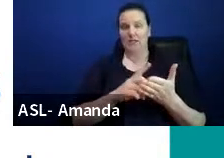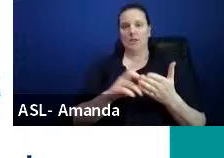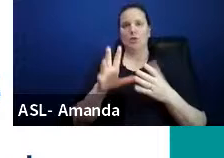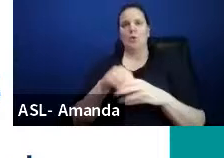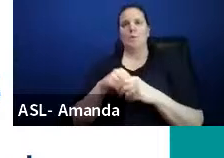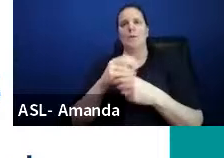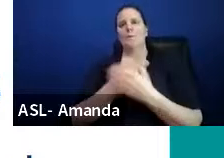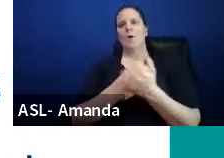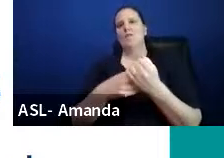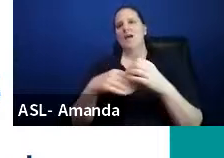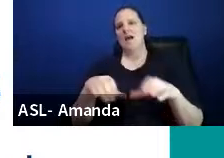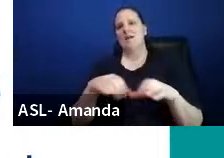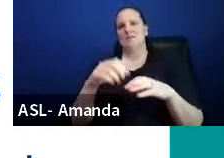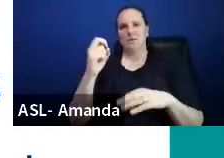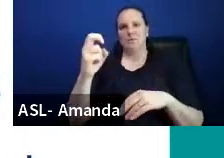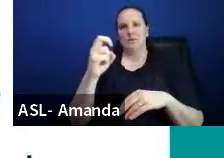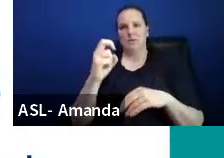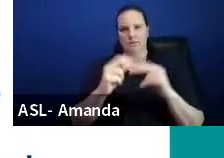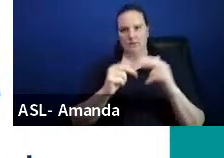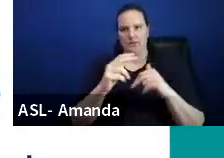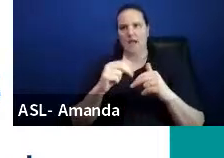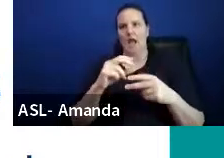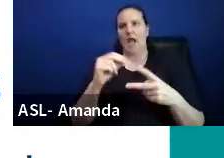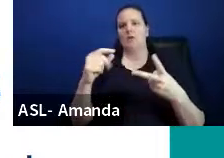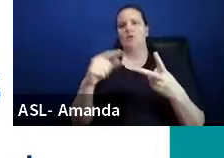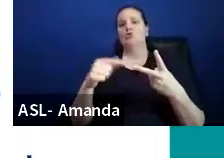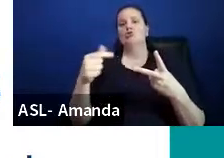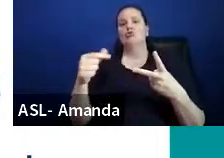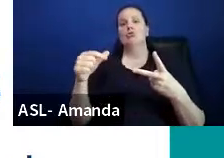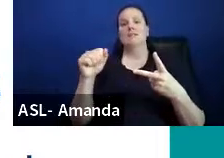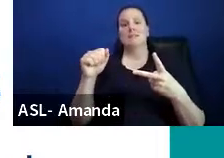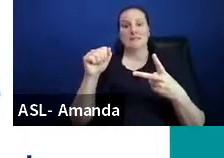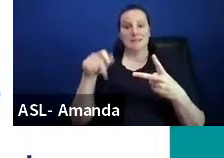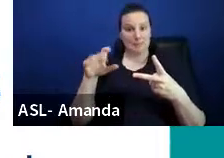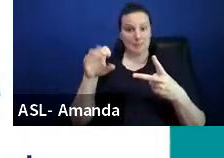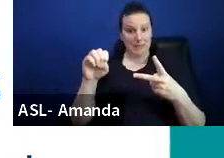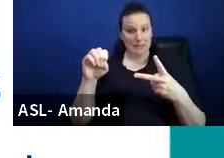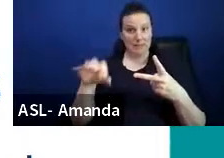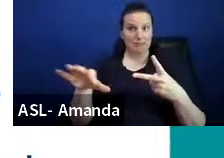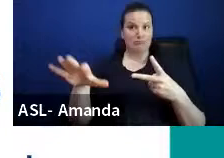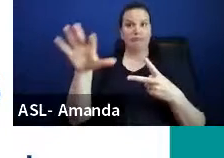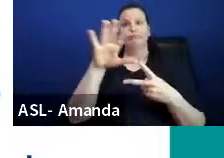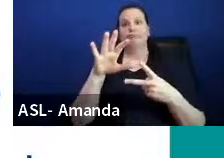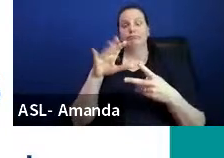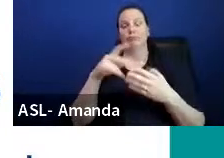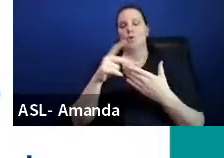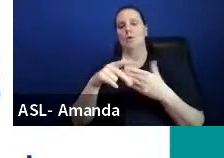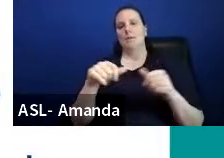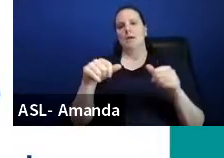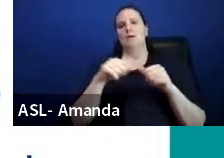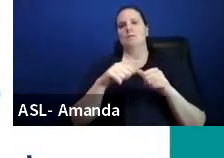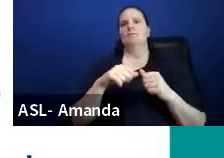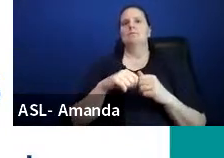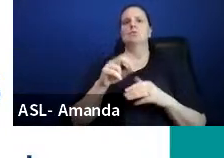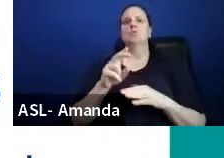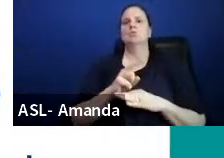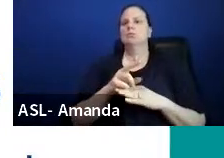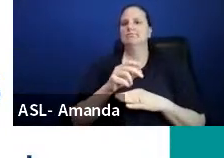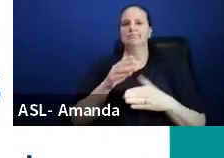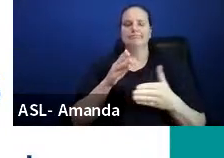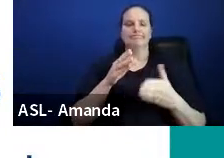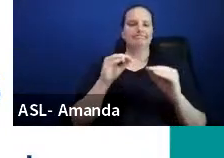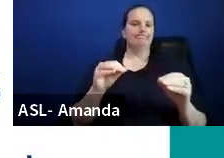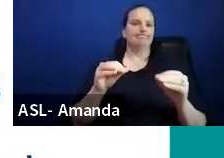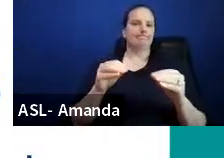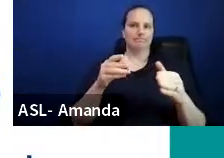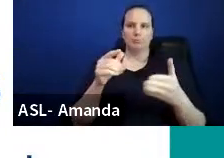active transportation facilities and green space throughout the program area, as well as use anti-graffiti designs